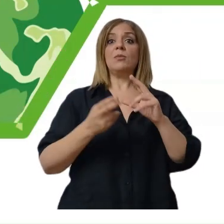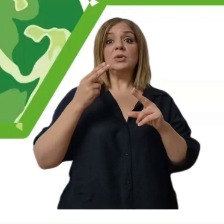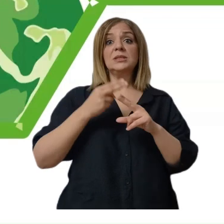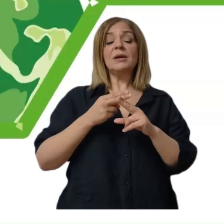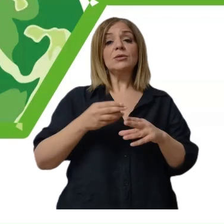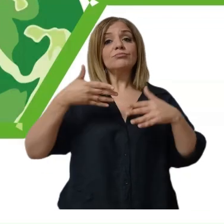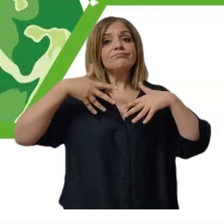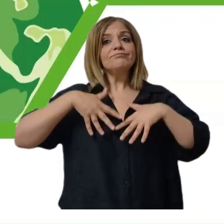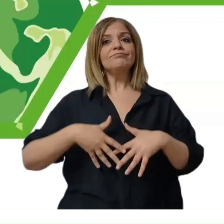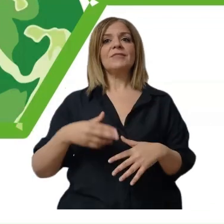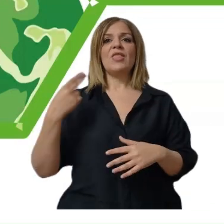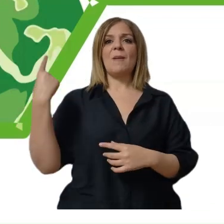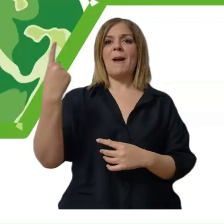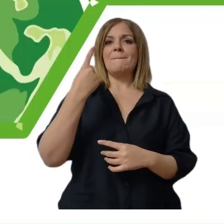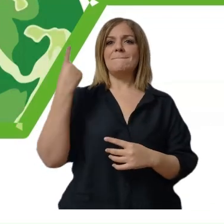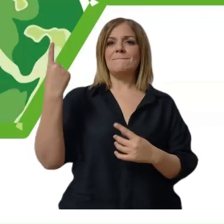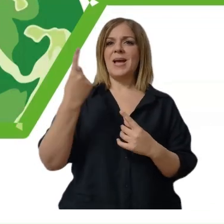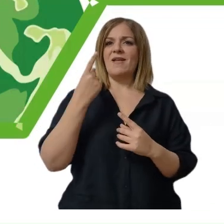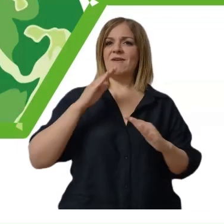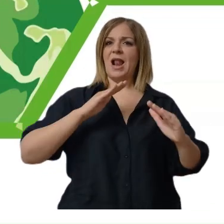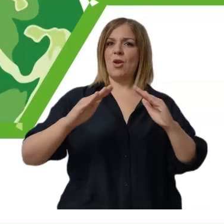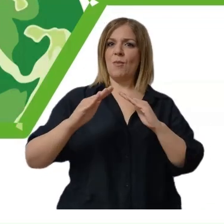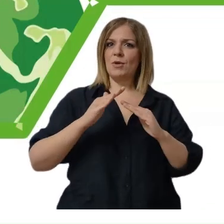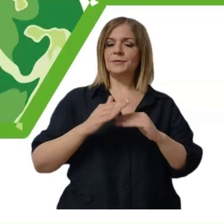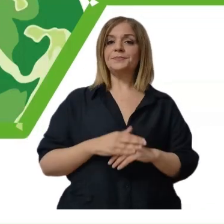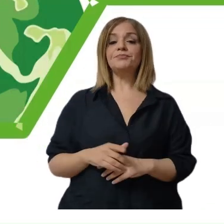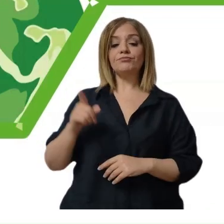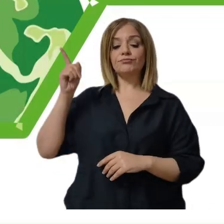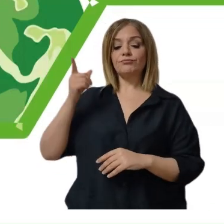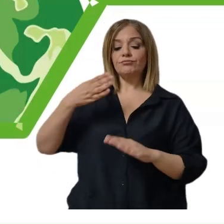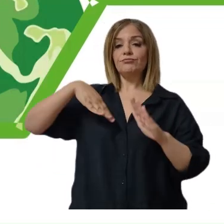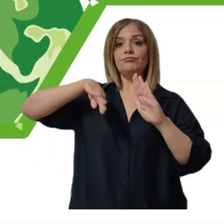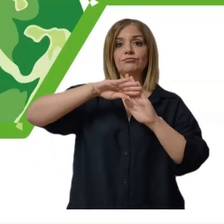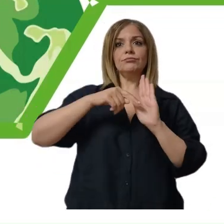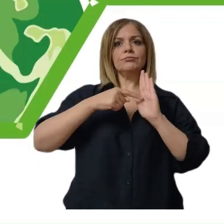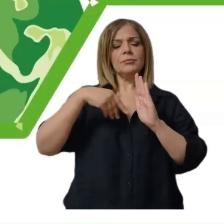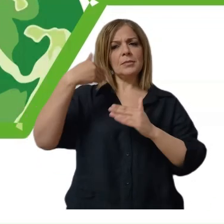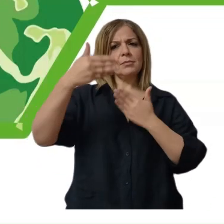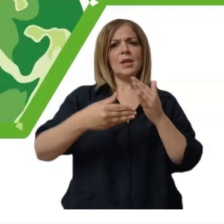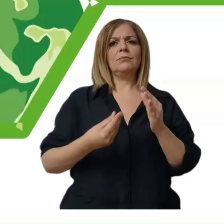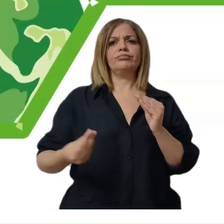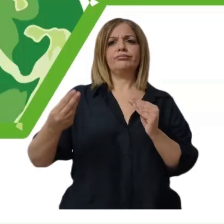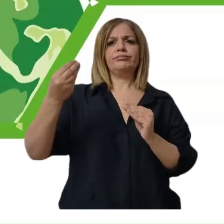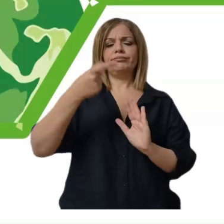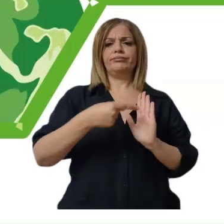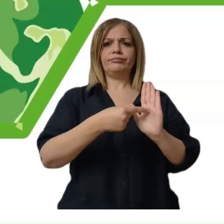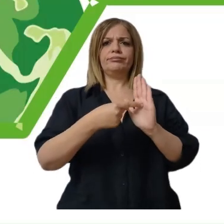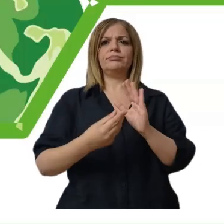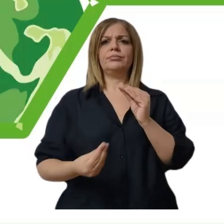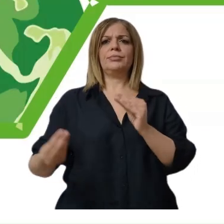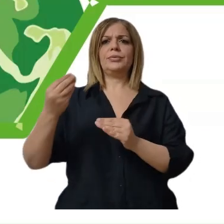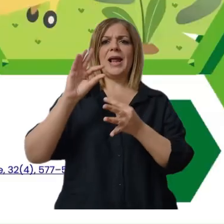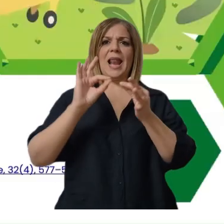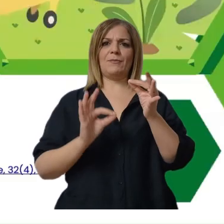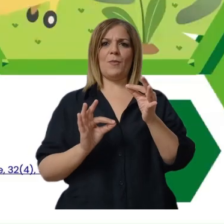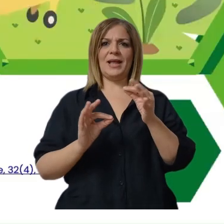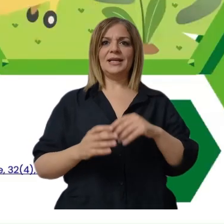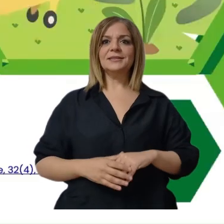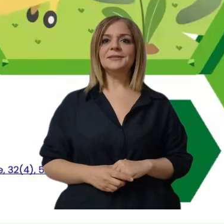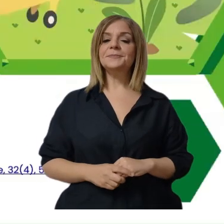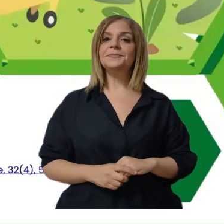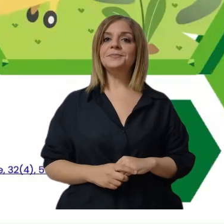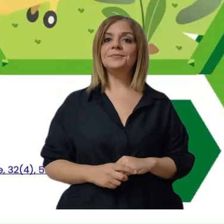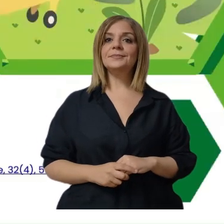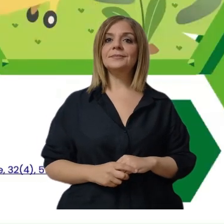should do something. I will not stay long on this slide because we'll see everything later on in more details.